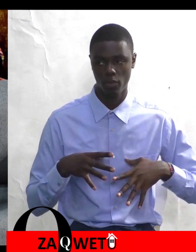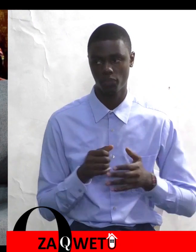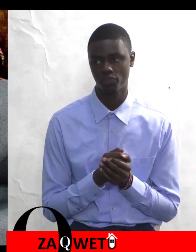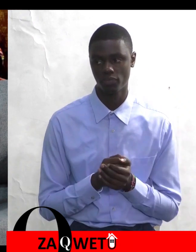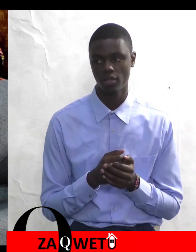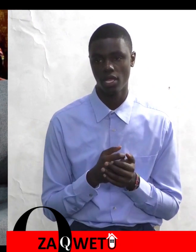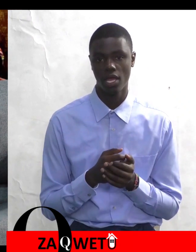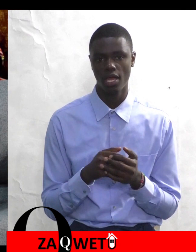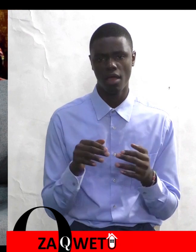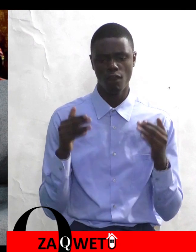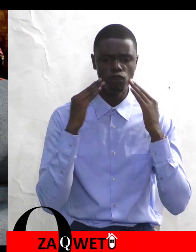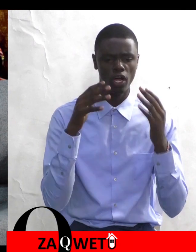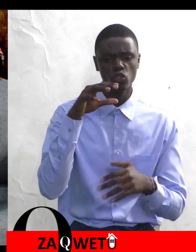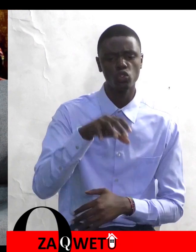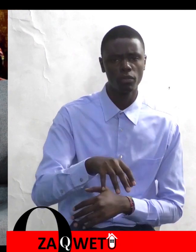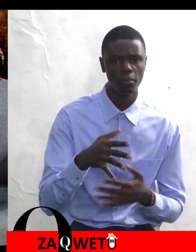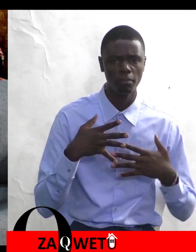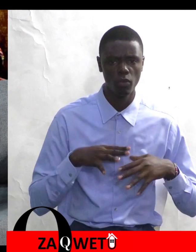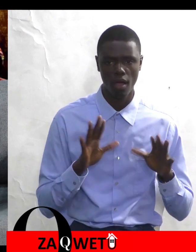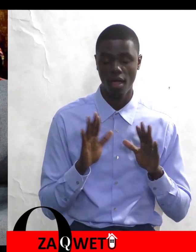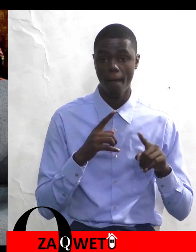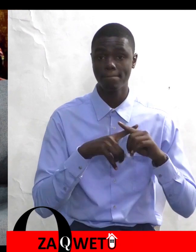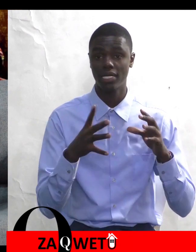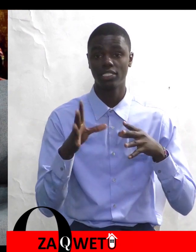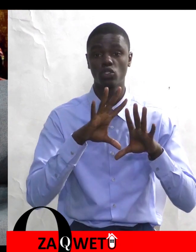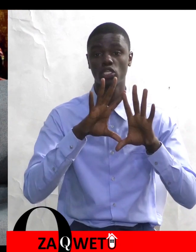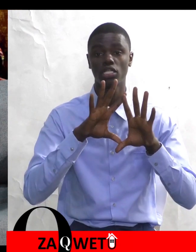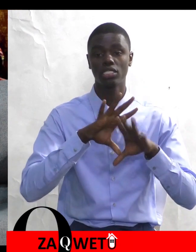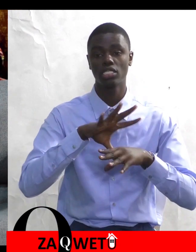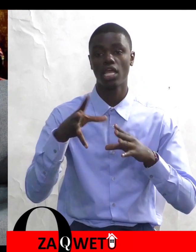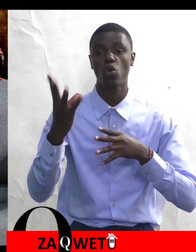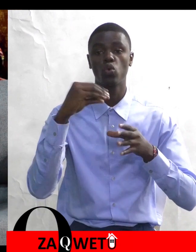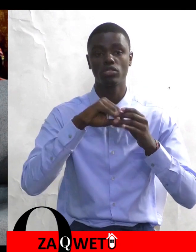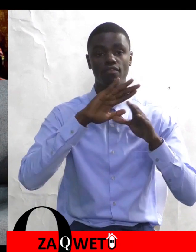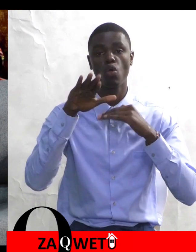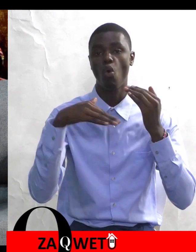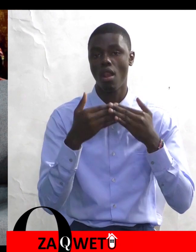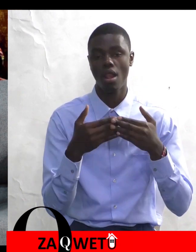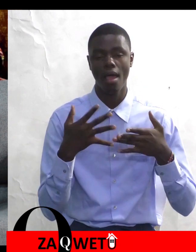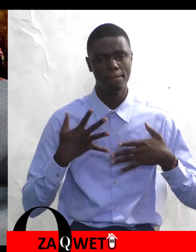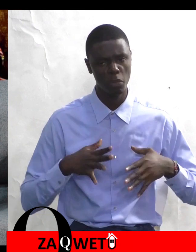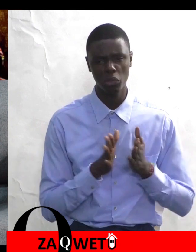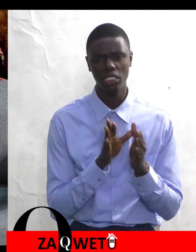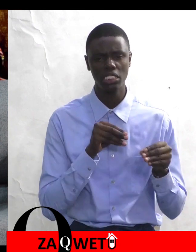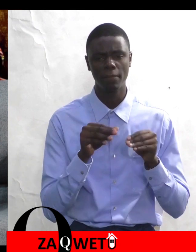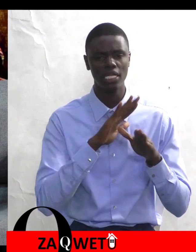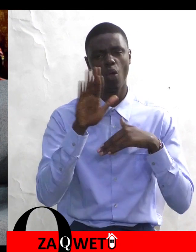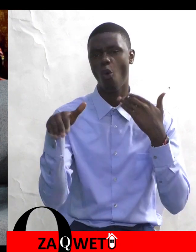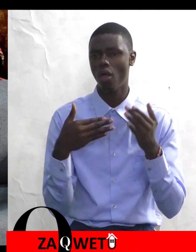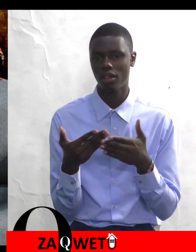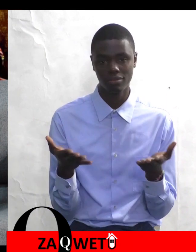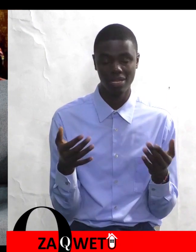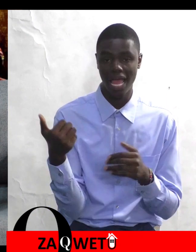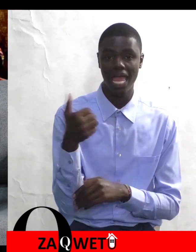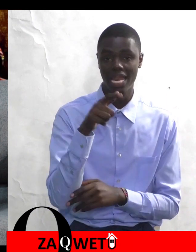especially the specifically the short stage. No. Uh-huh. It's inclusive. Oh, it's inclusive. It's inclusive. Mm-hmm.